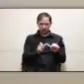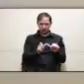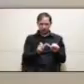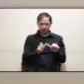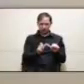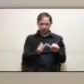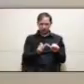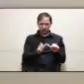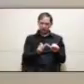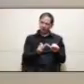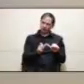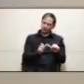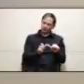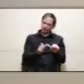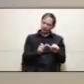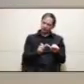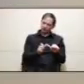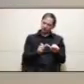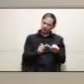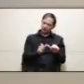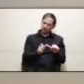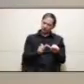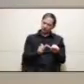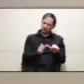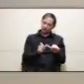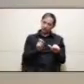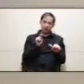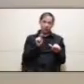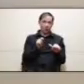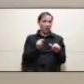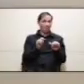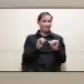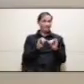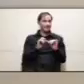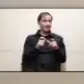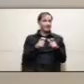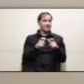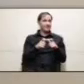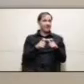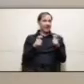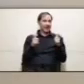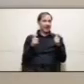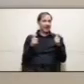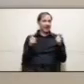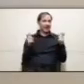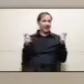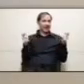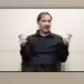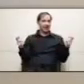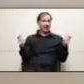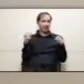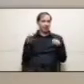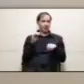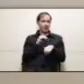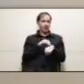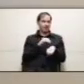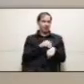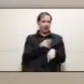Now, I think that's a very big indictment for the people sitting in front of us here,